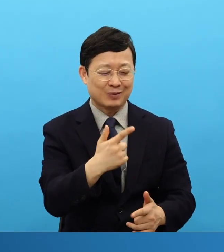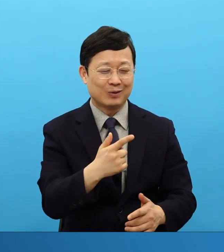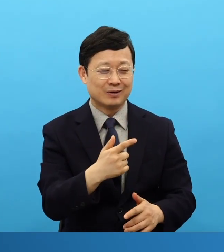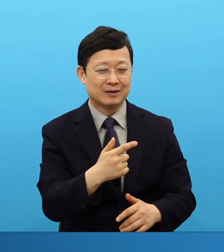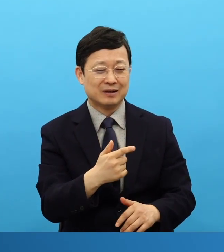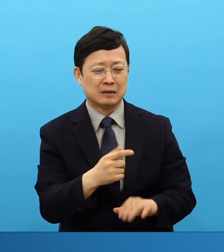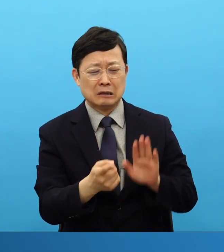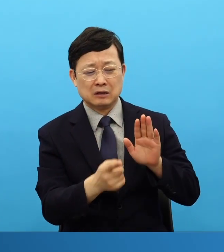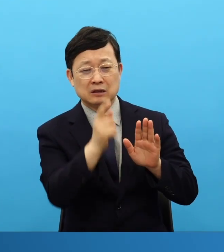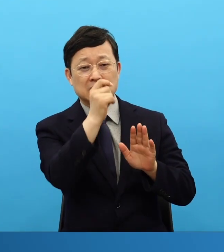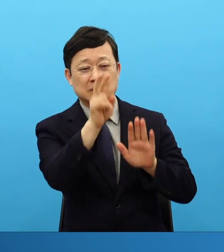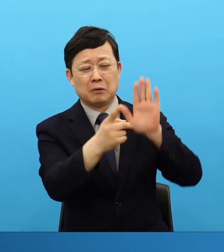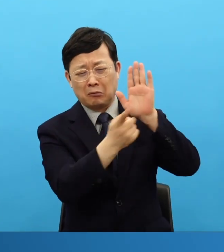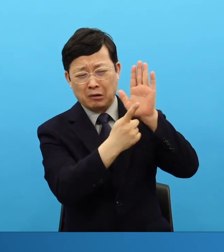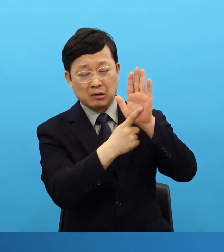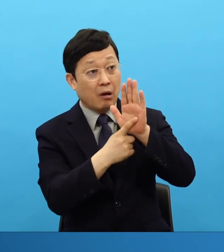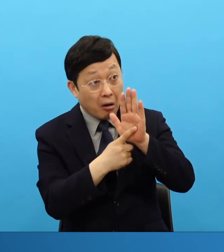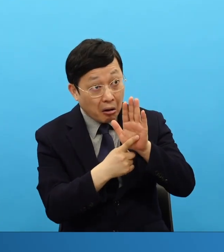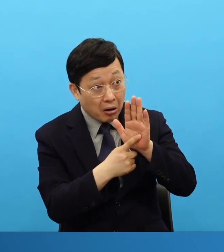bad medication.